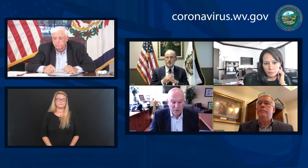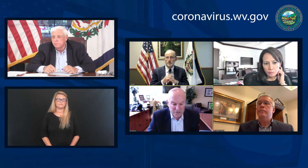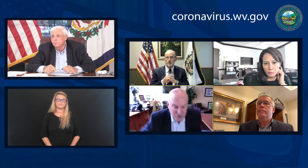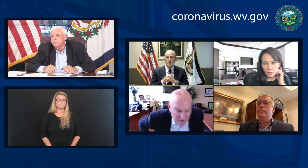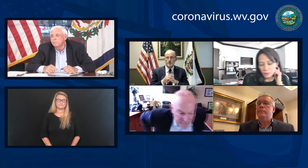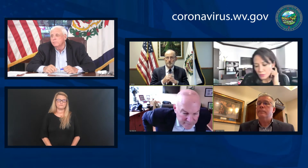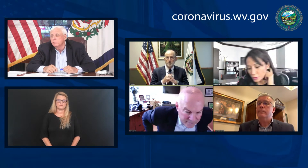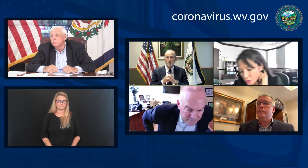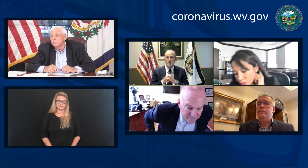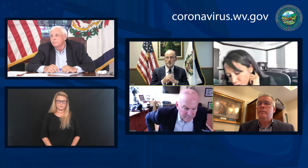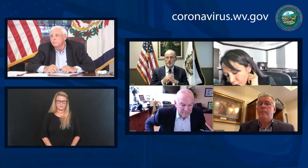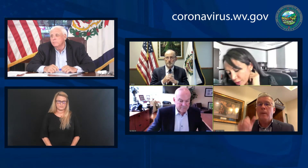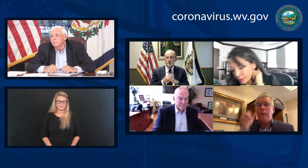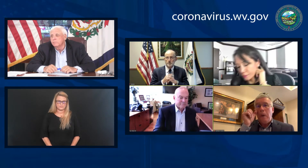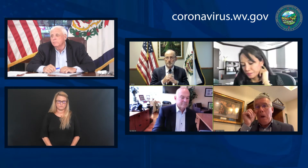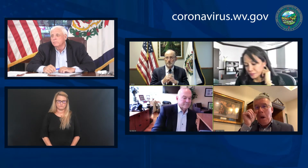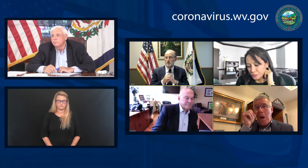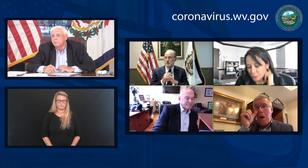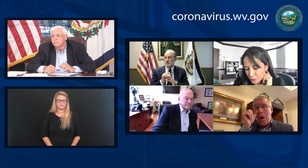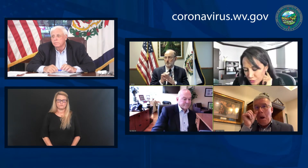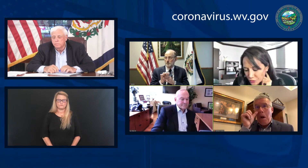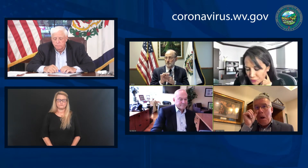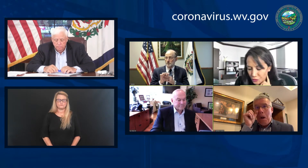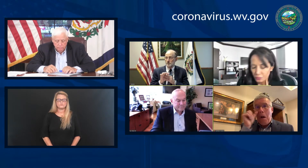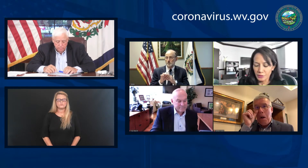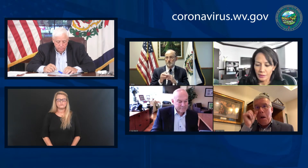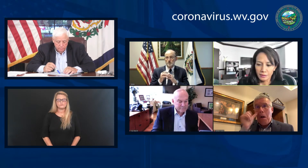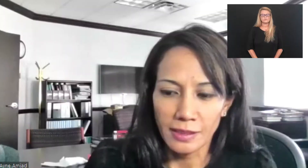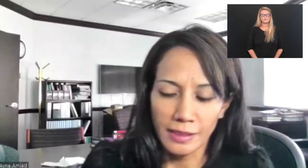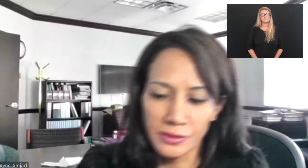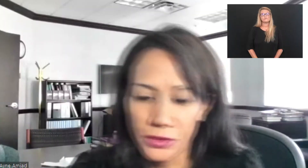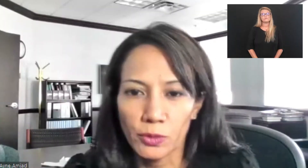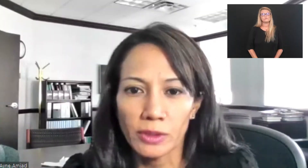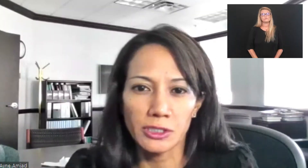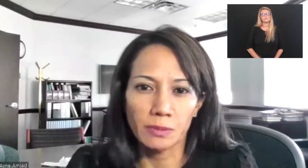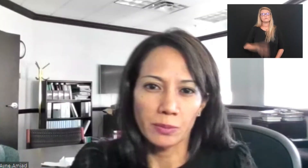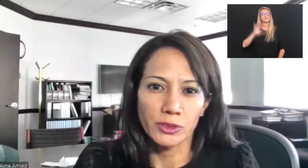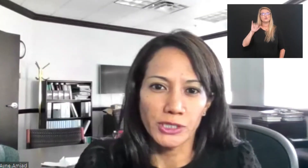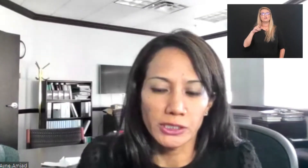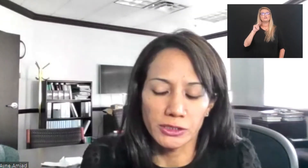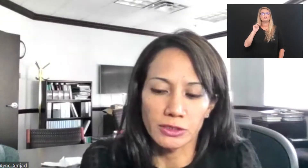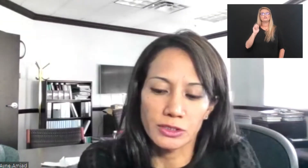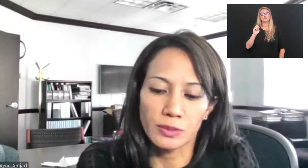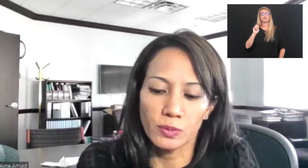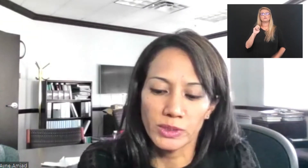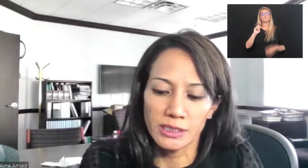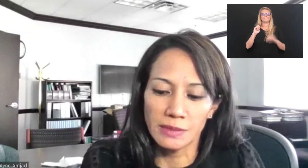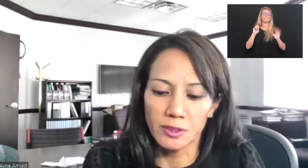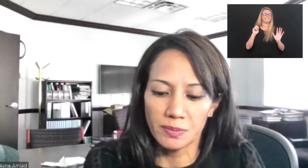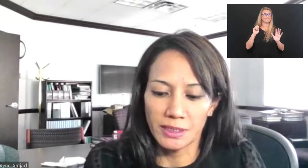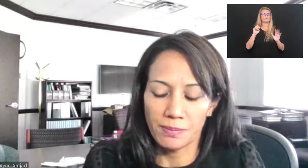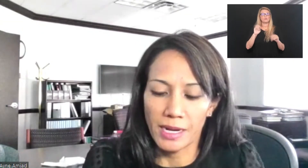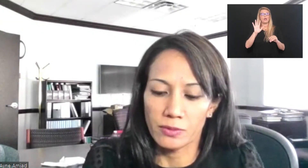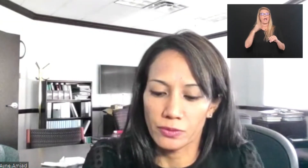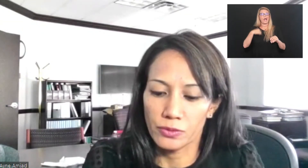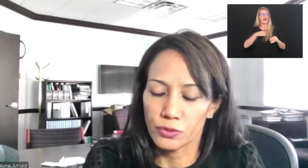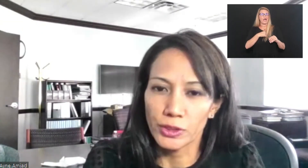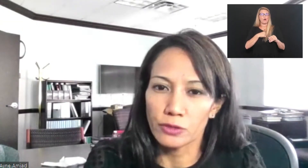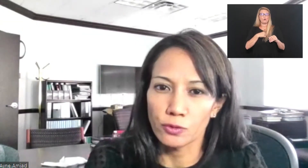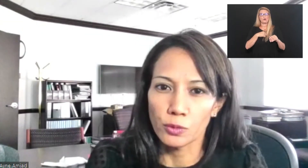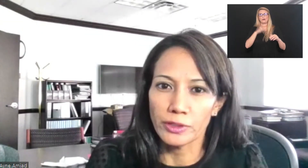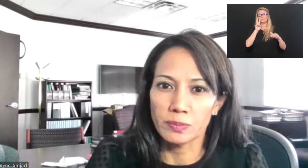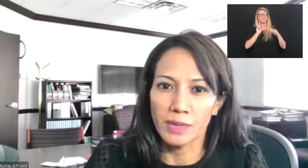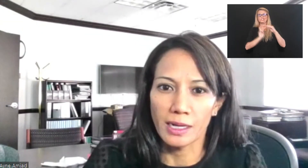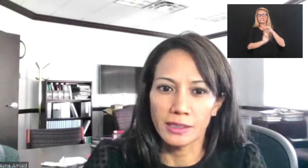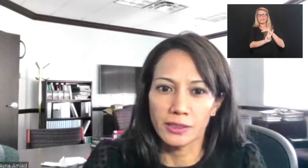Ryan, you want to start? Sure. June, to answer your question about projections, we seem to be about 3